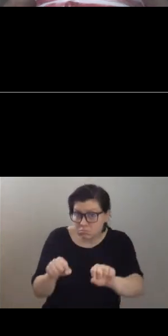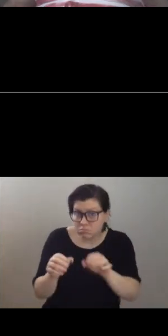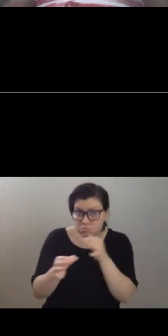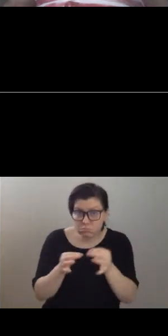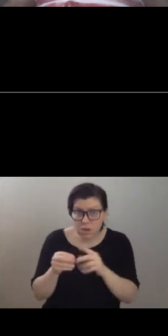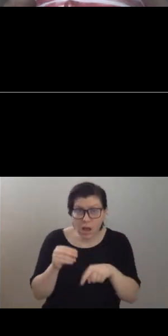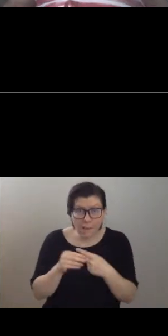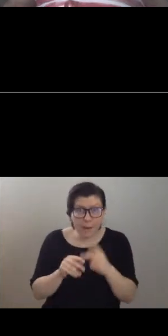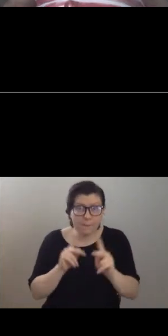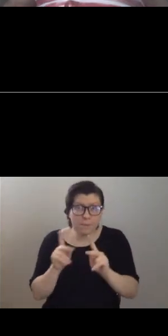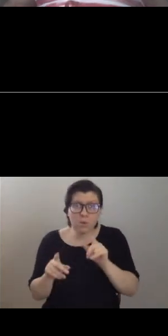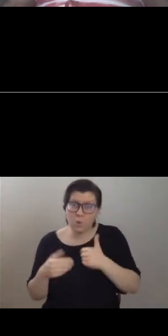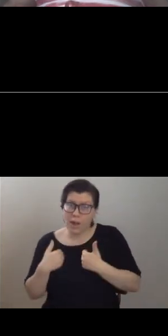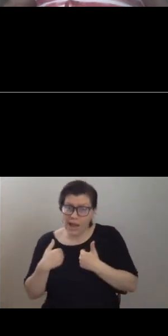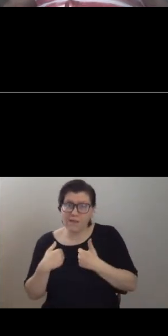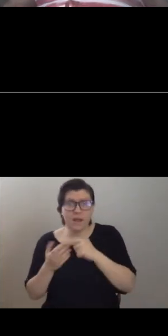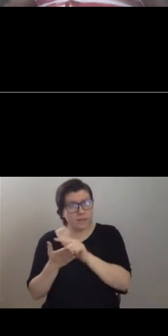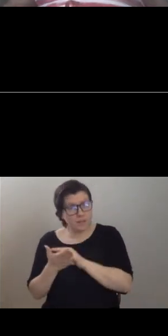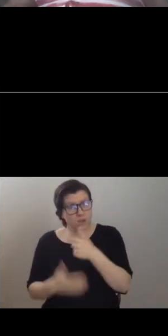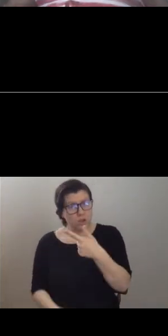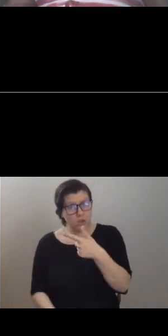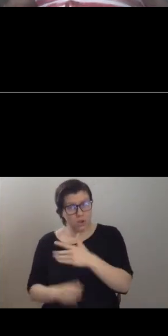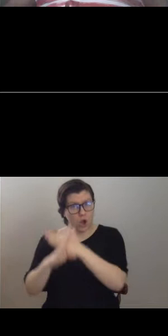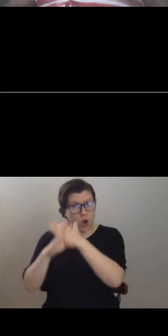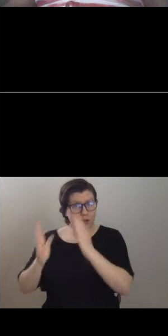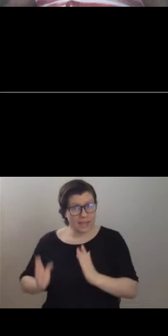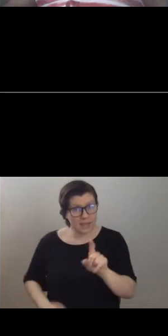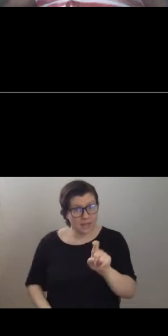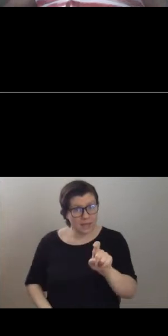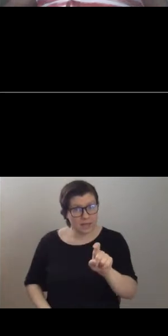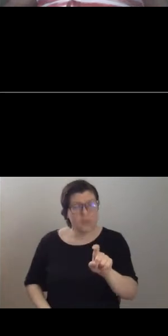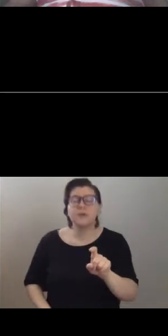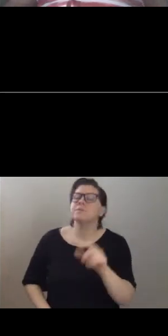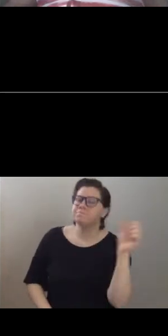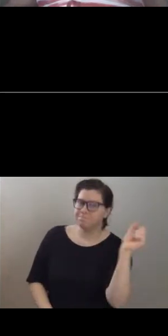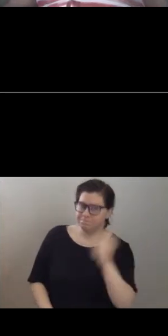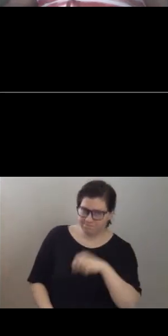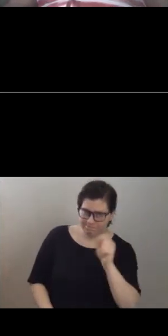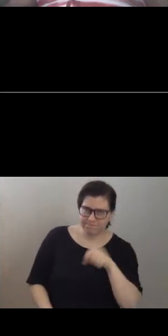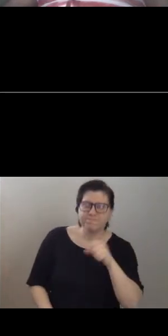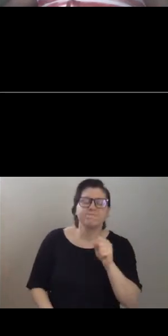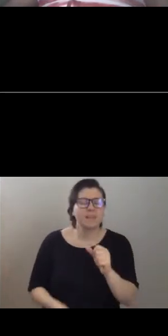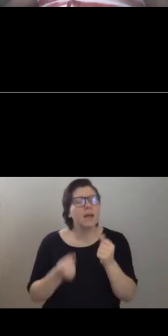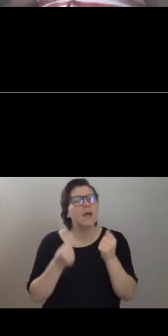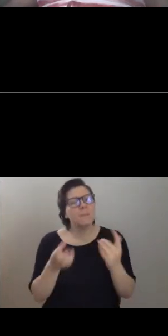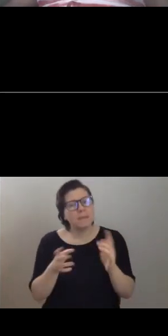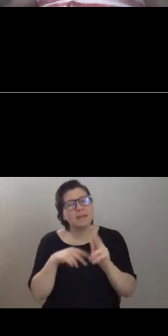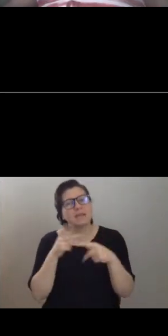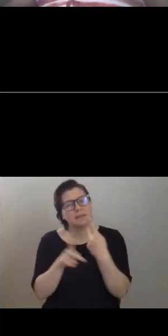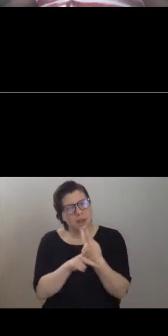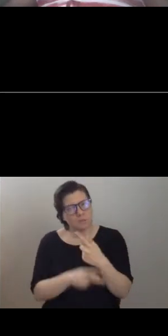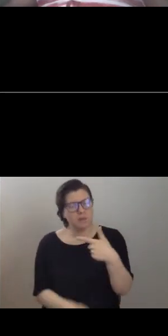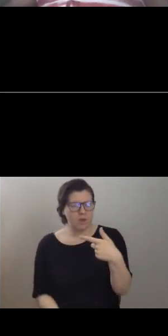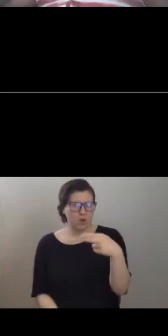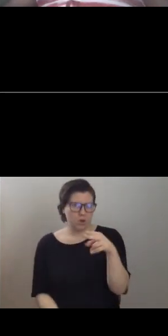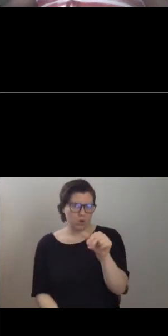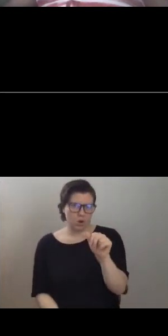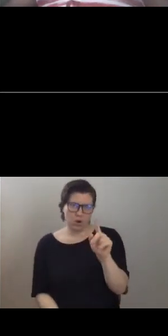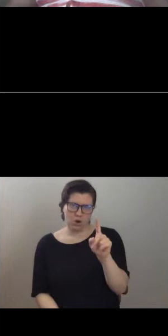legal guardian? Sure. Guardianship, there are many types of guardianship.